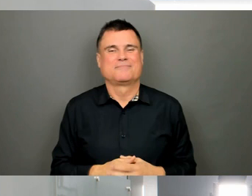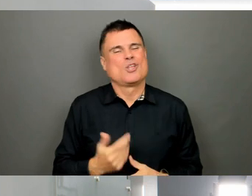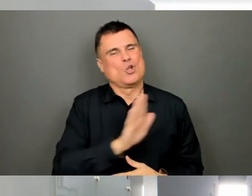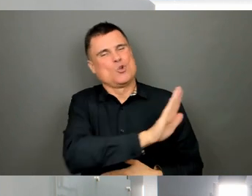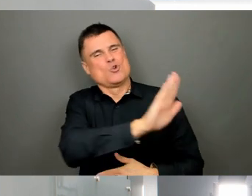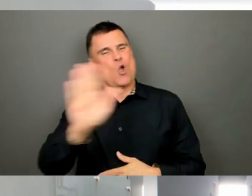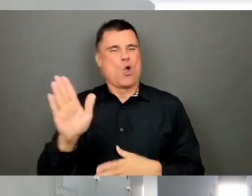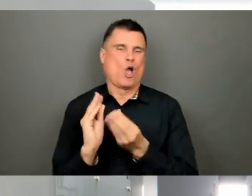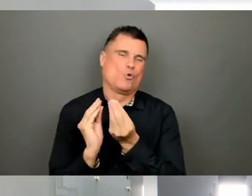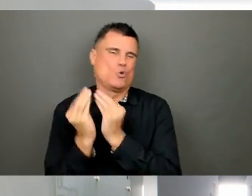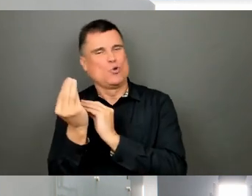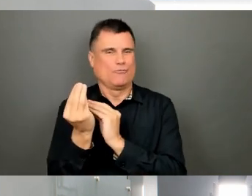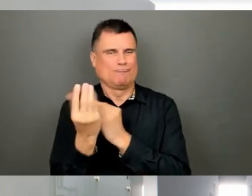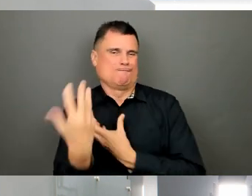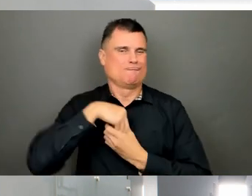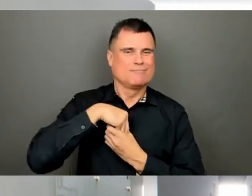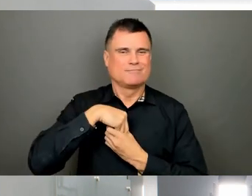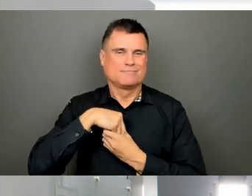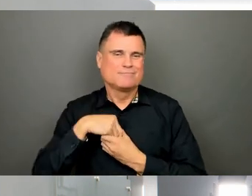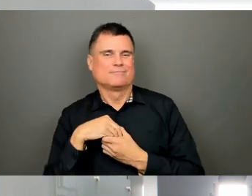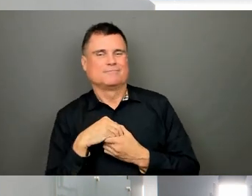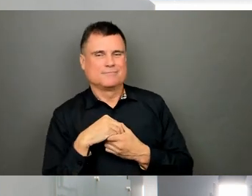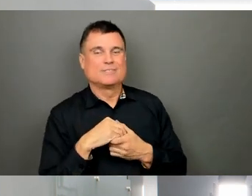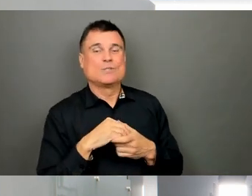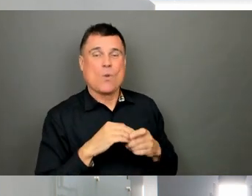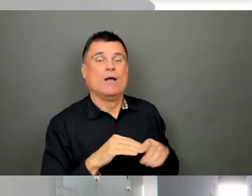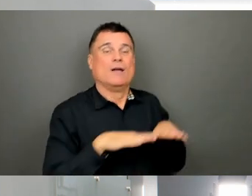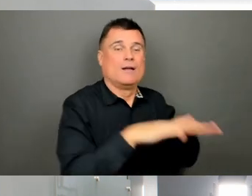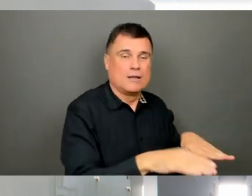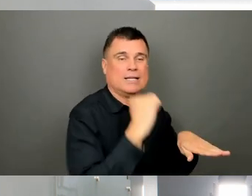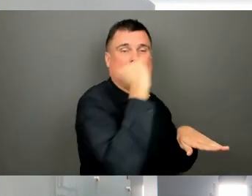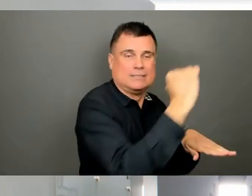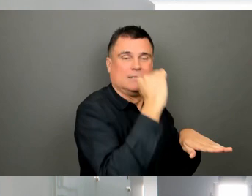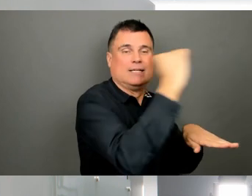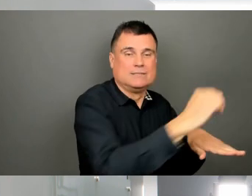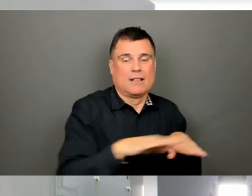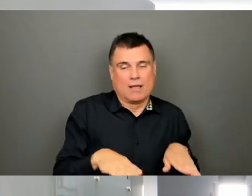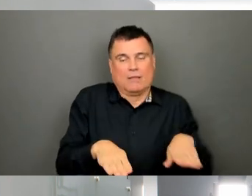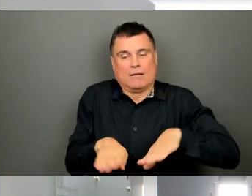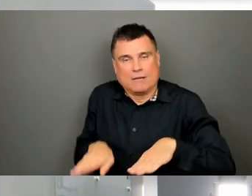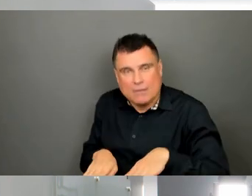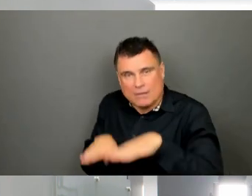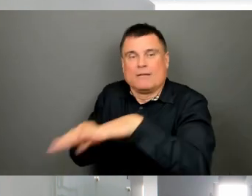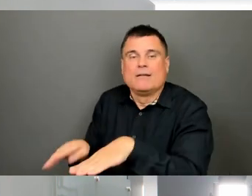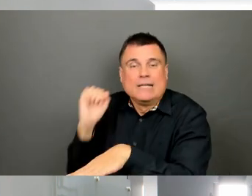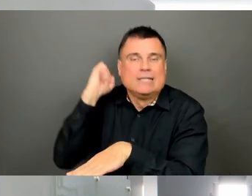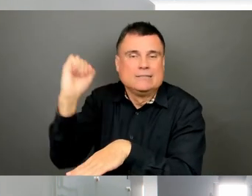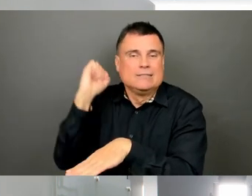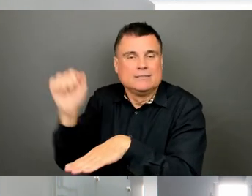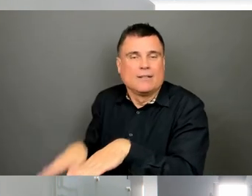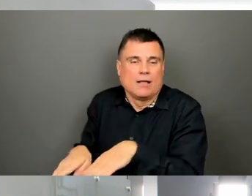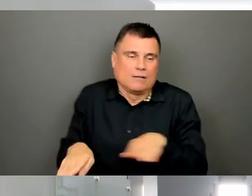All right, so find that groove. 5, 6, 7, 8. Hit, hit, groove to the center,